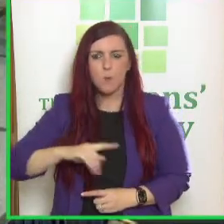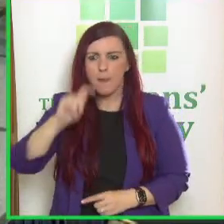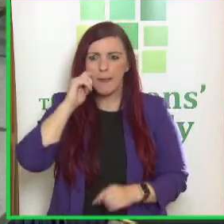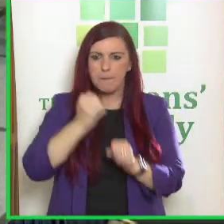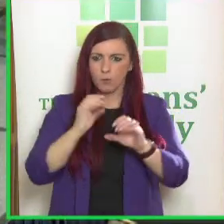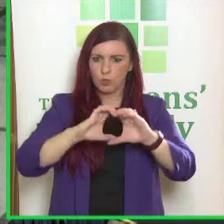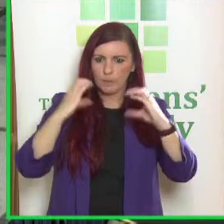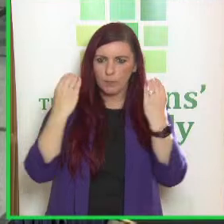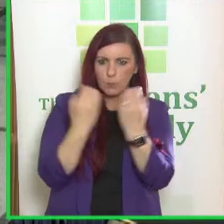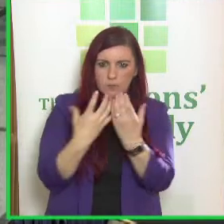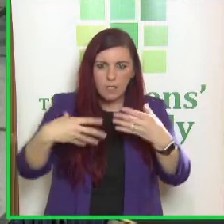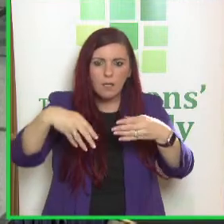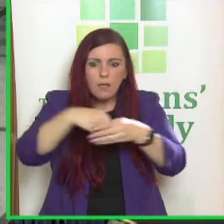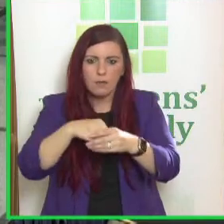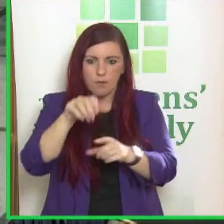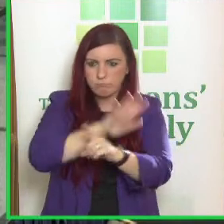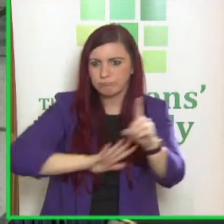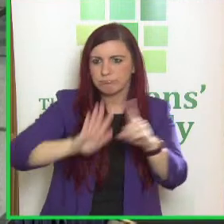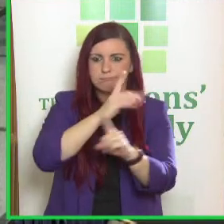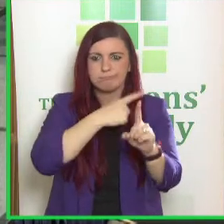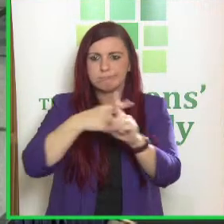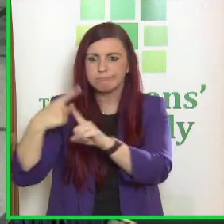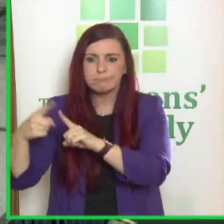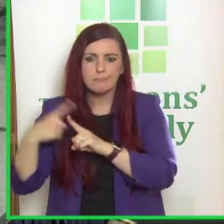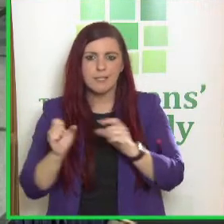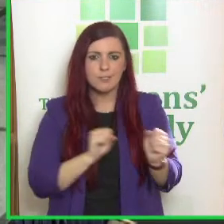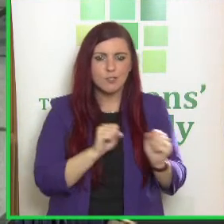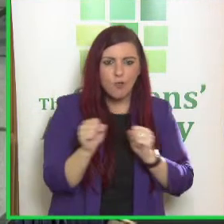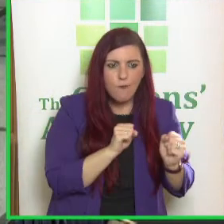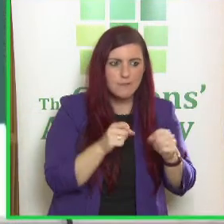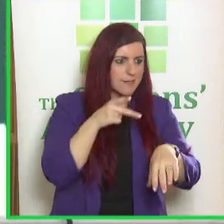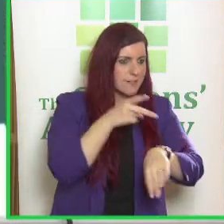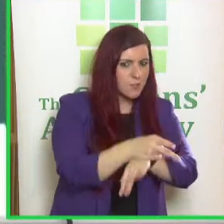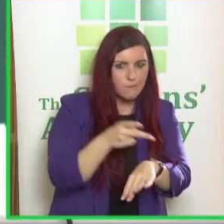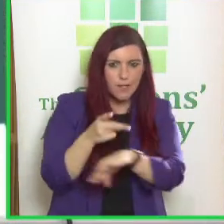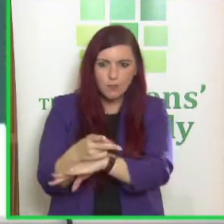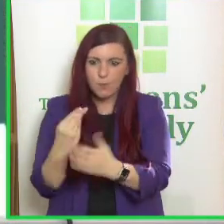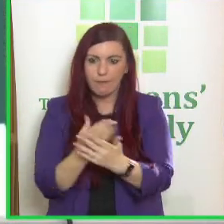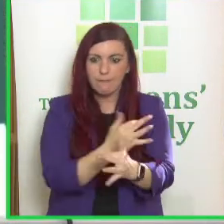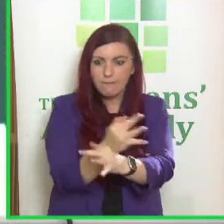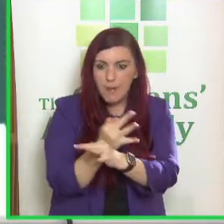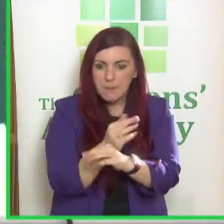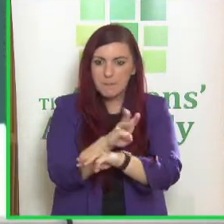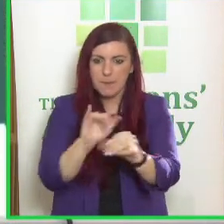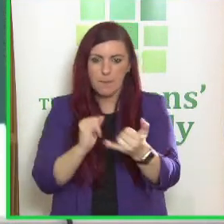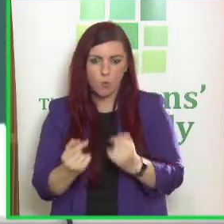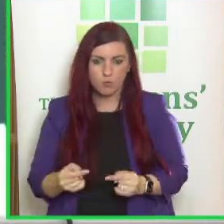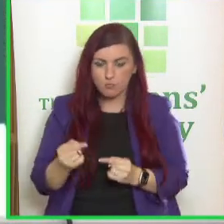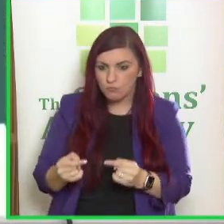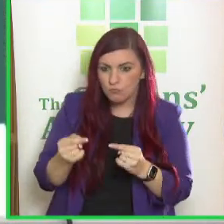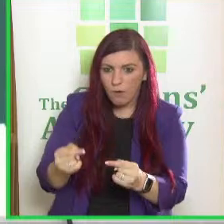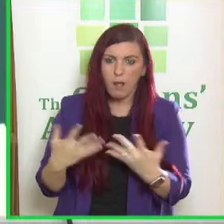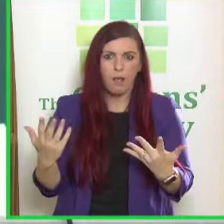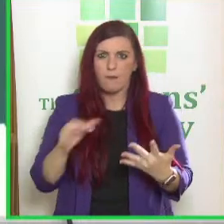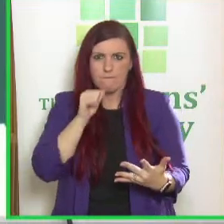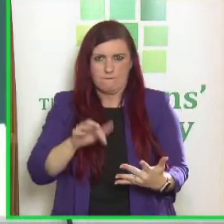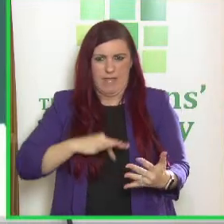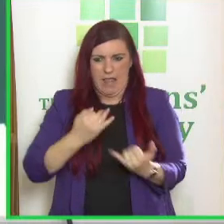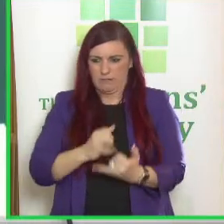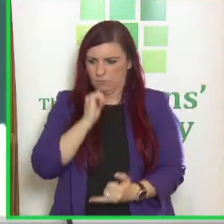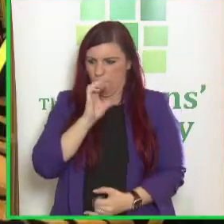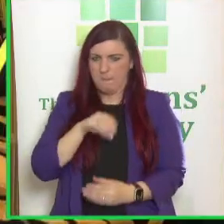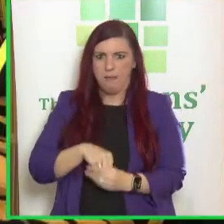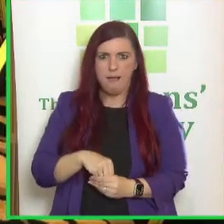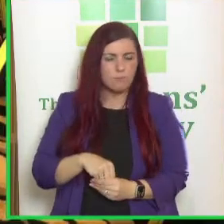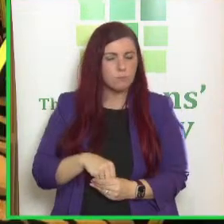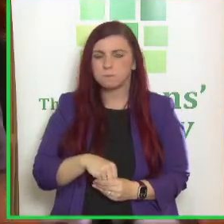entity, across services, across interventions in families, across people who are struggling because they don't have a sense of belonging, it